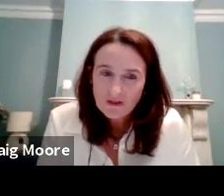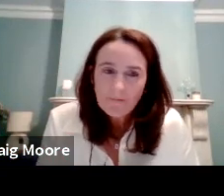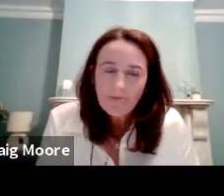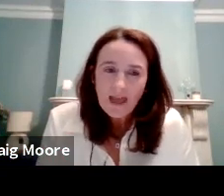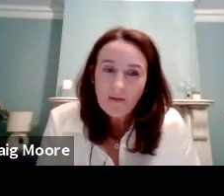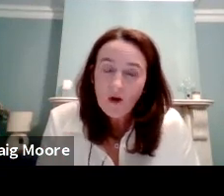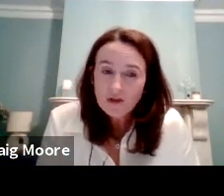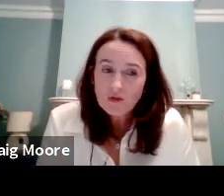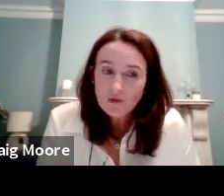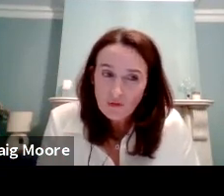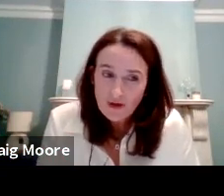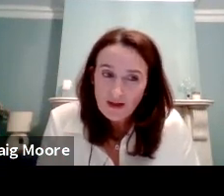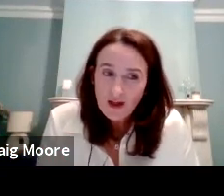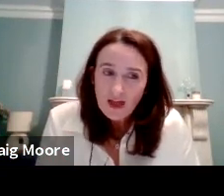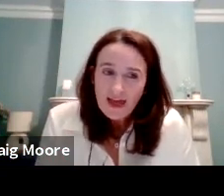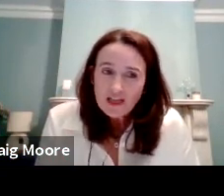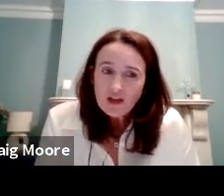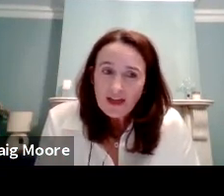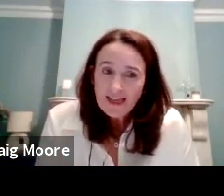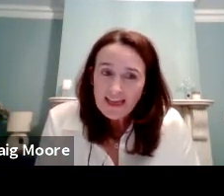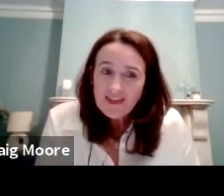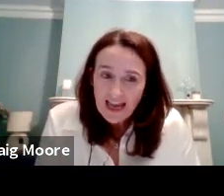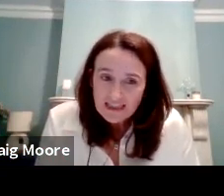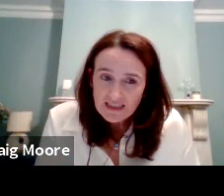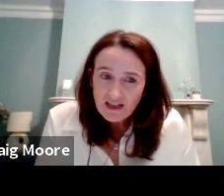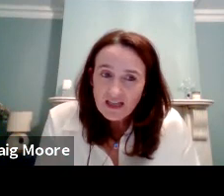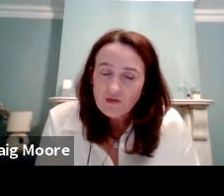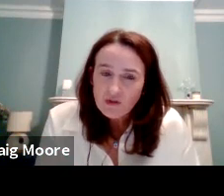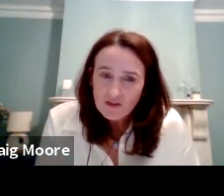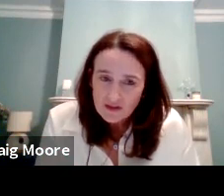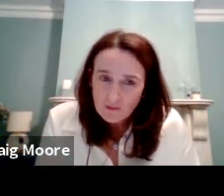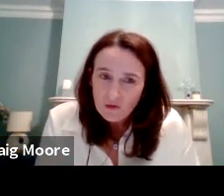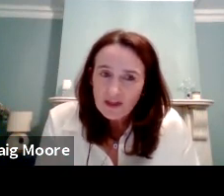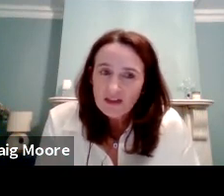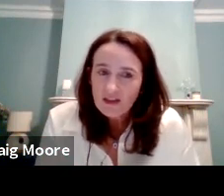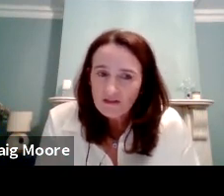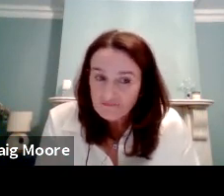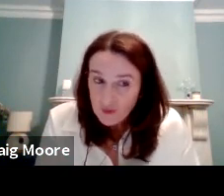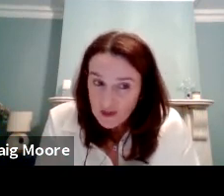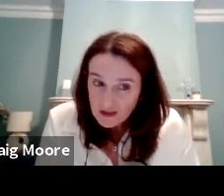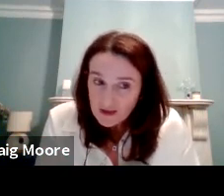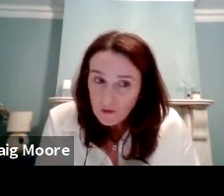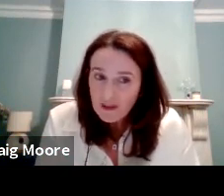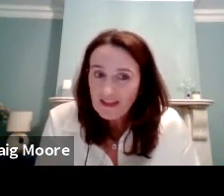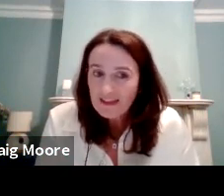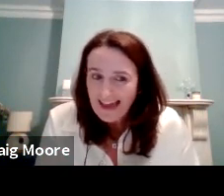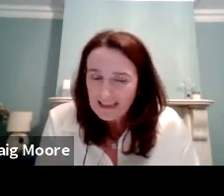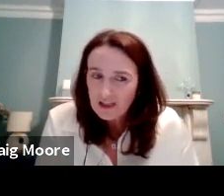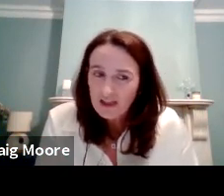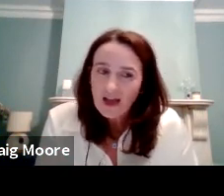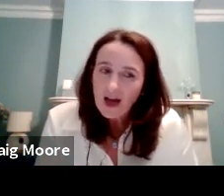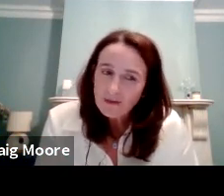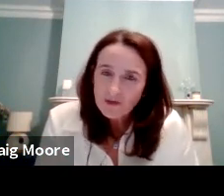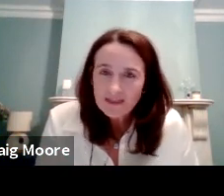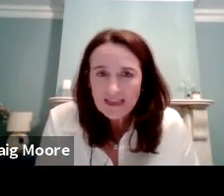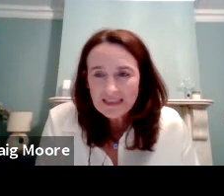through it. Also yoga. Again, the exercise, reducing the smoking, or quitting the smoking, the